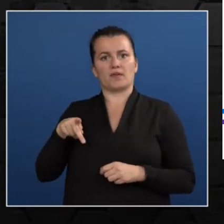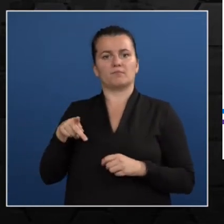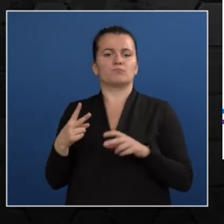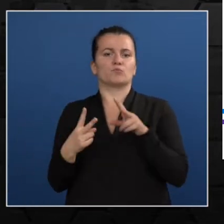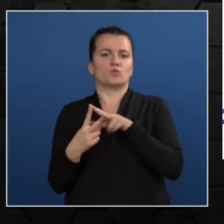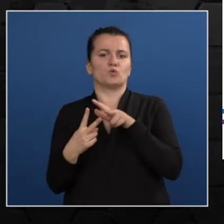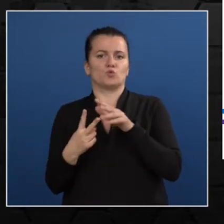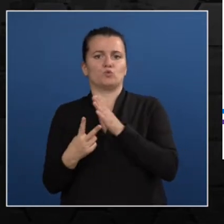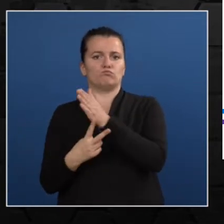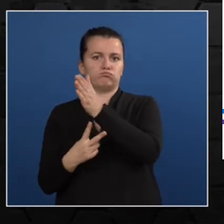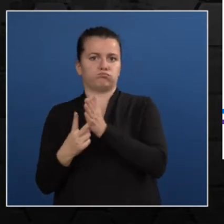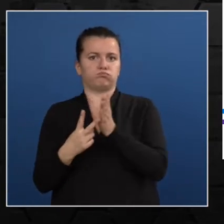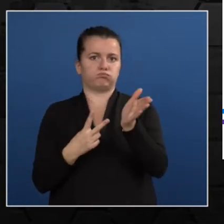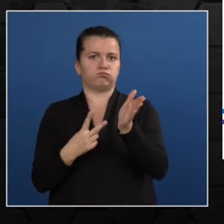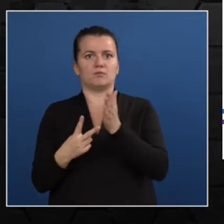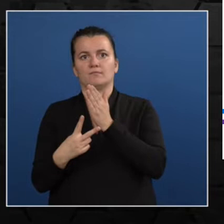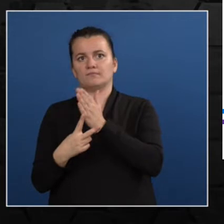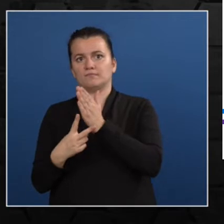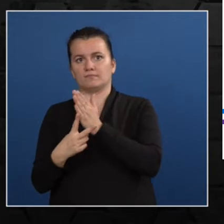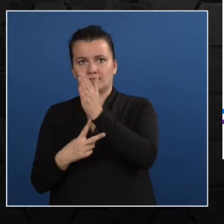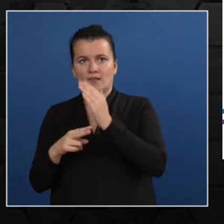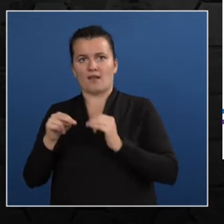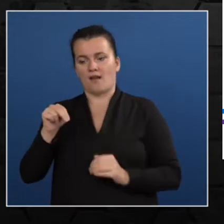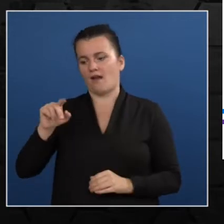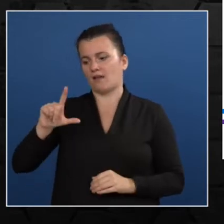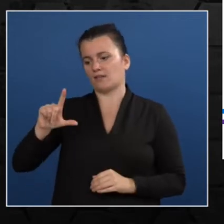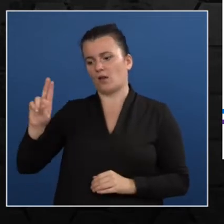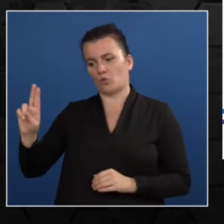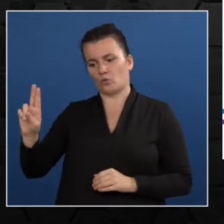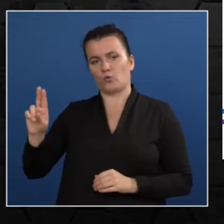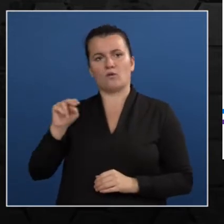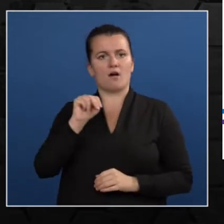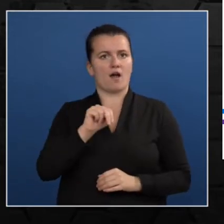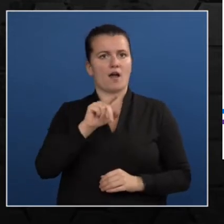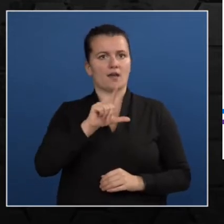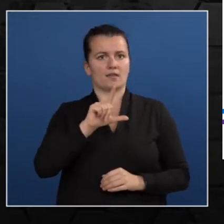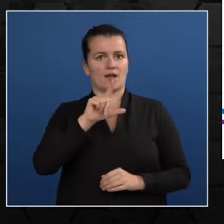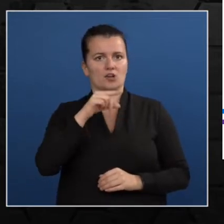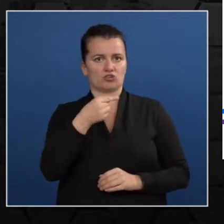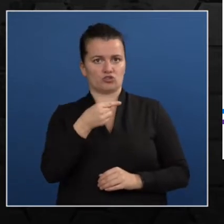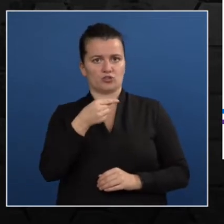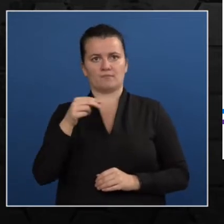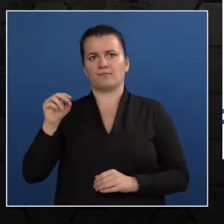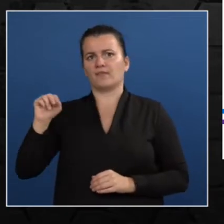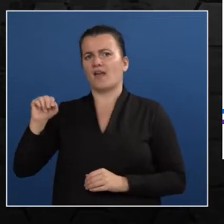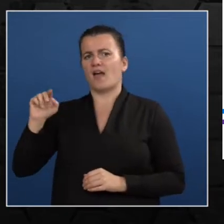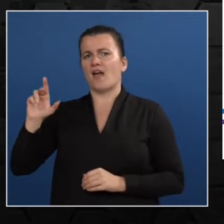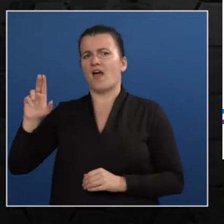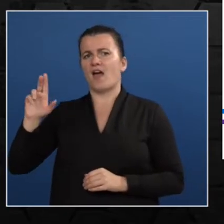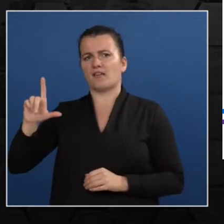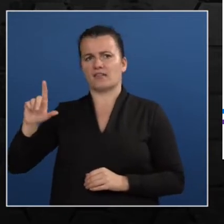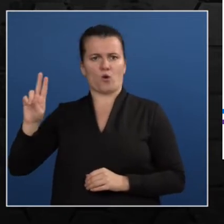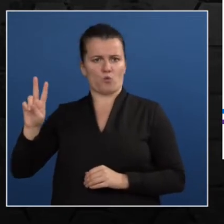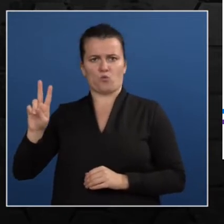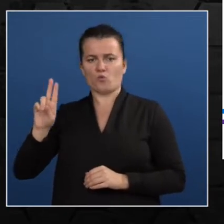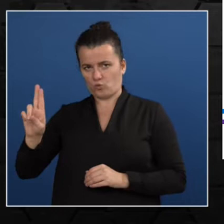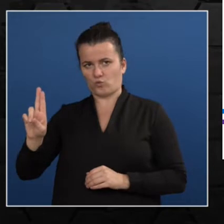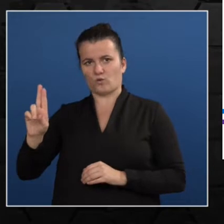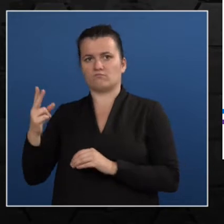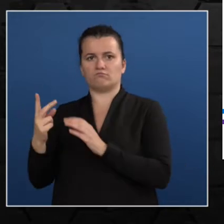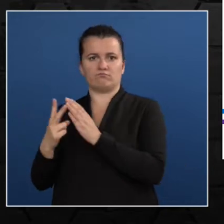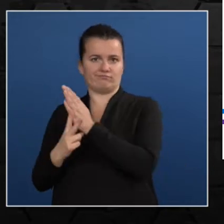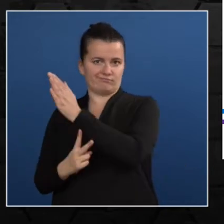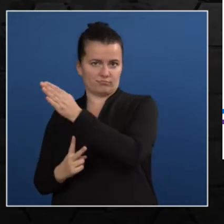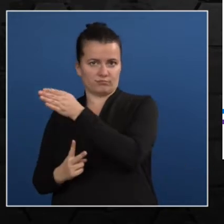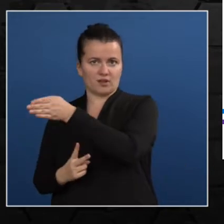We have NLU and NLG. NLU is natural language understanding, and NLG is natural